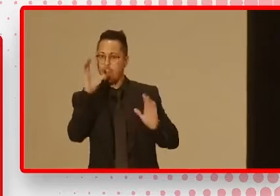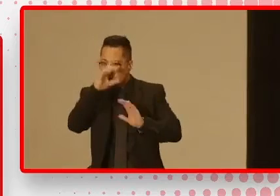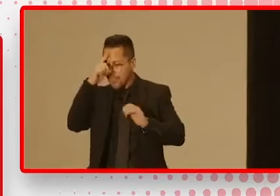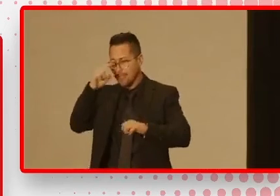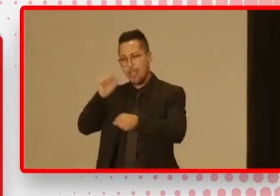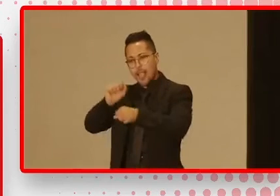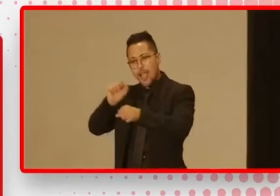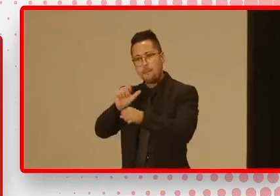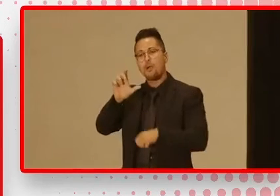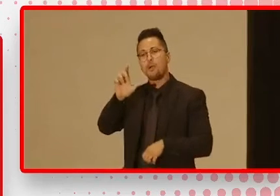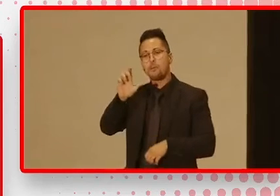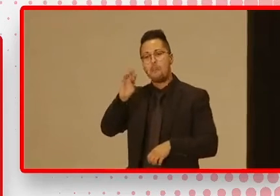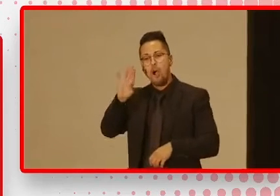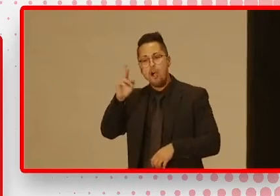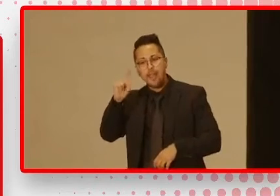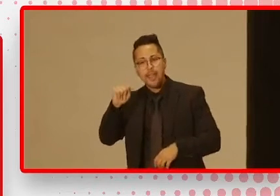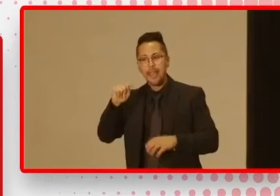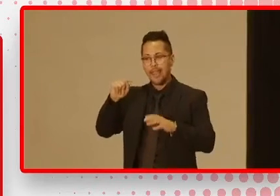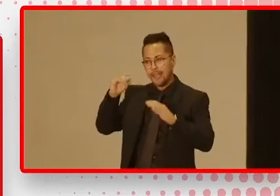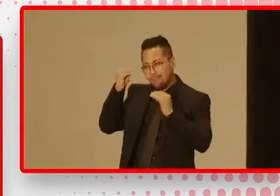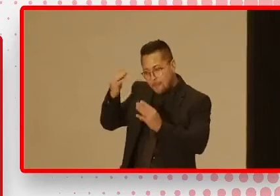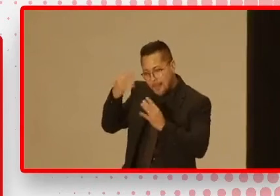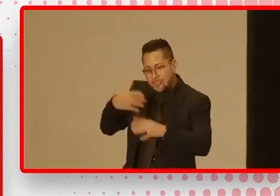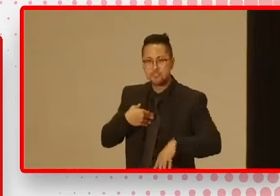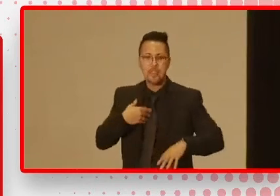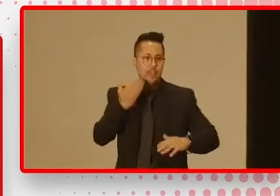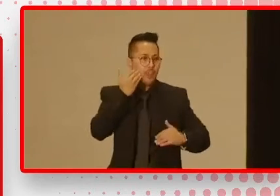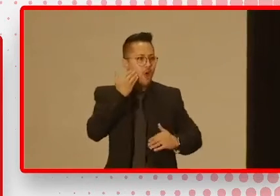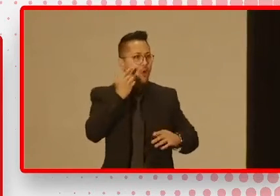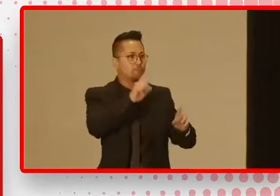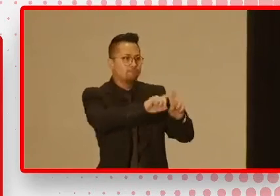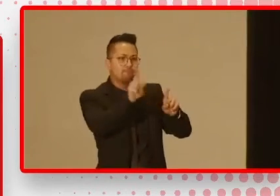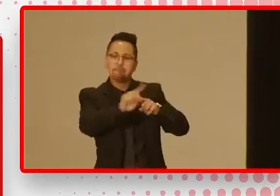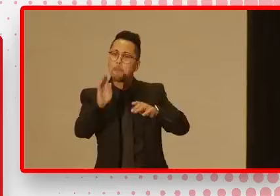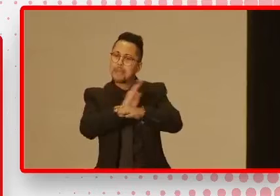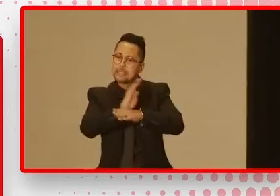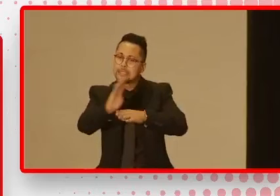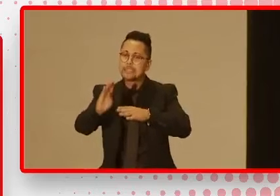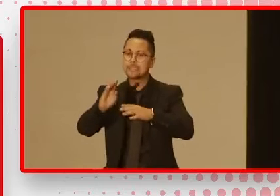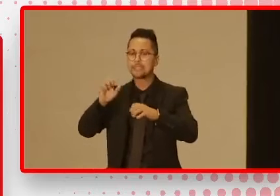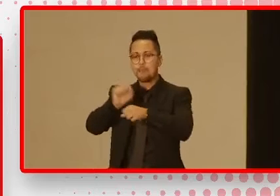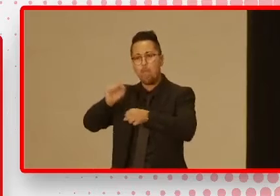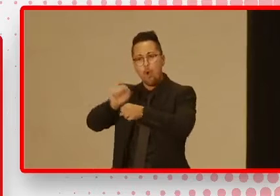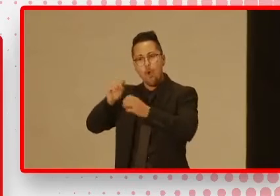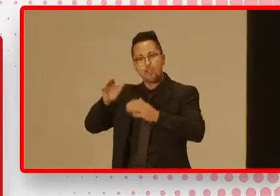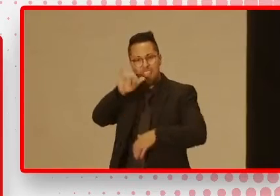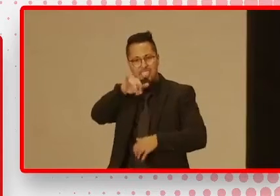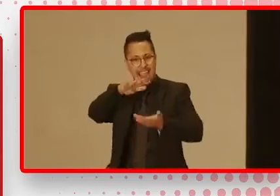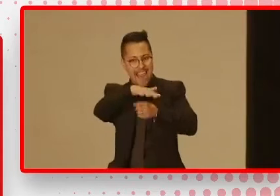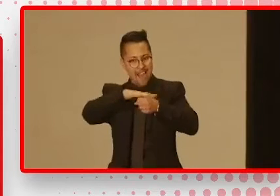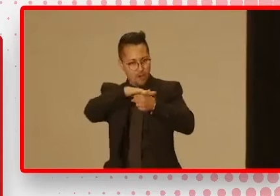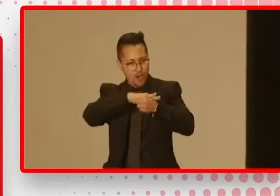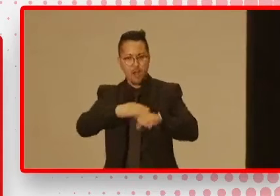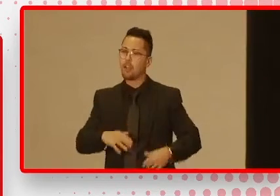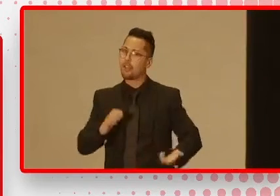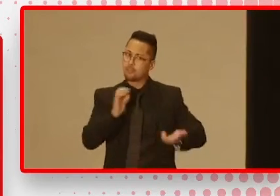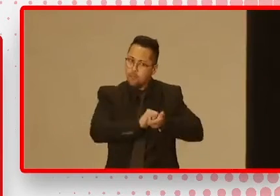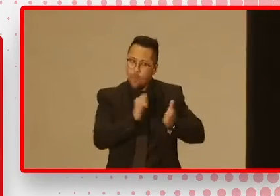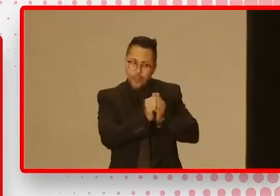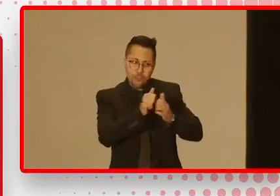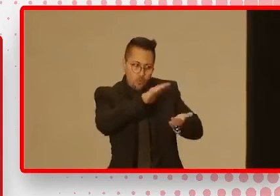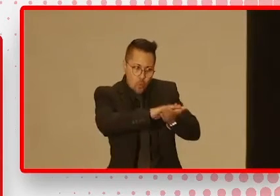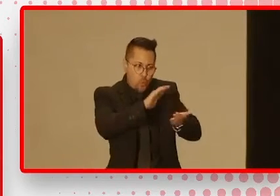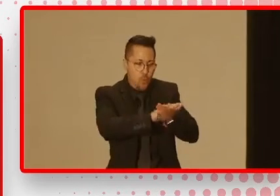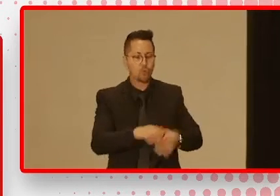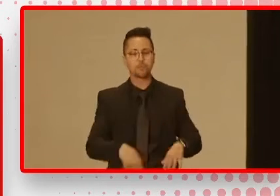know the post-secondary training options. They know the businesses and employers in their area. They work with the schools. So that vocational guidance and